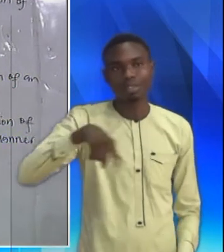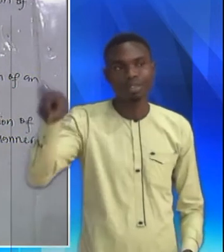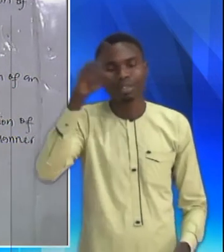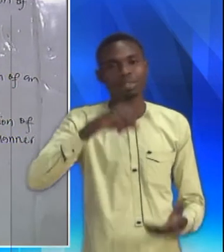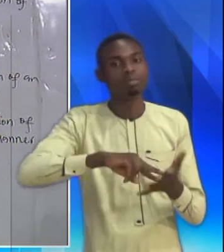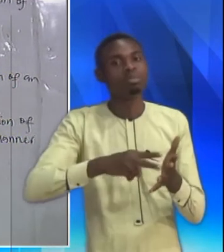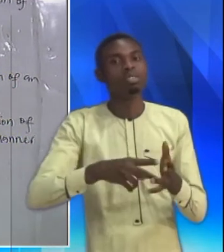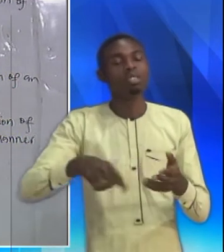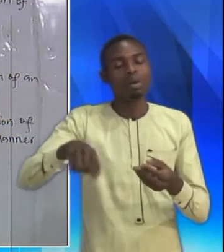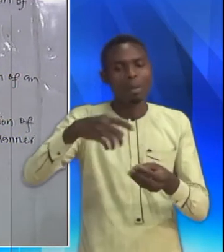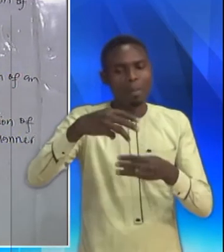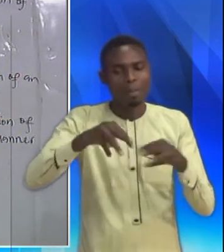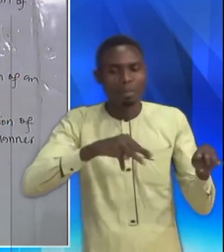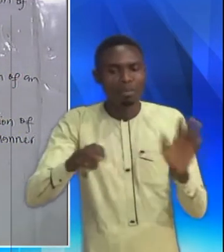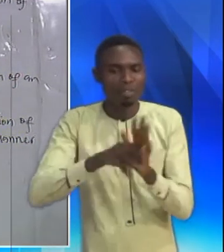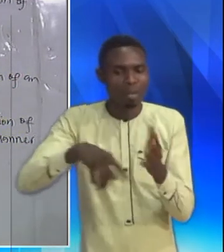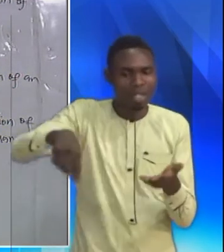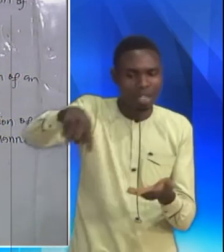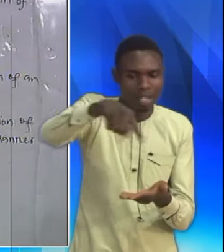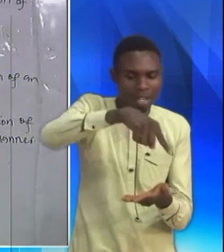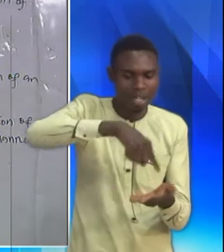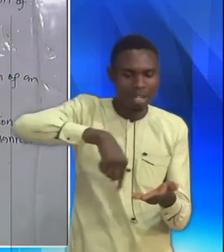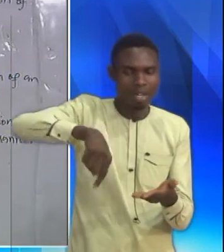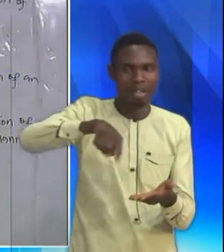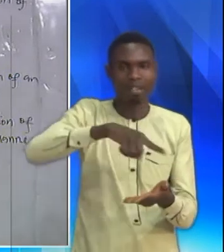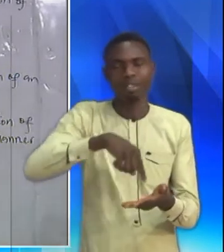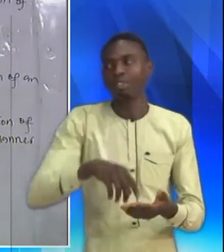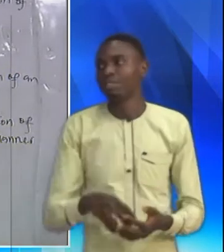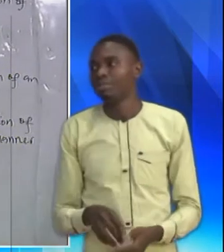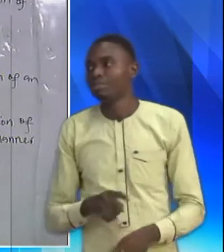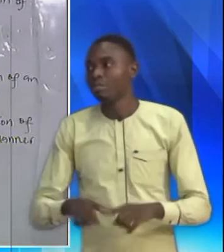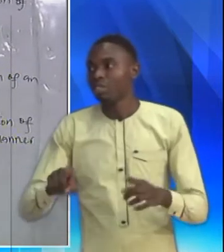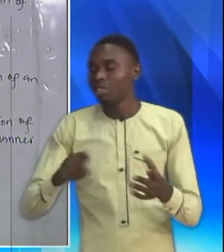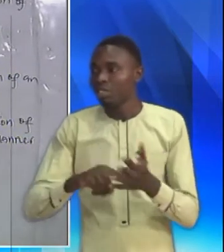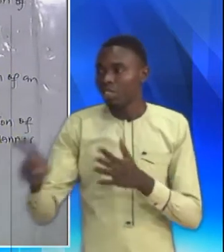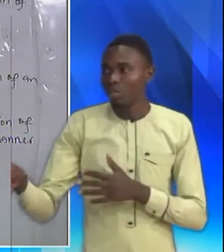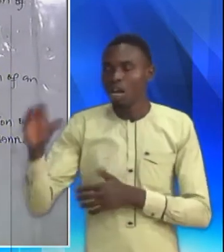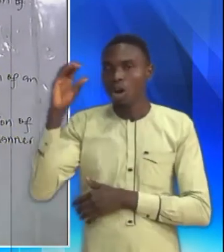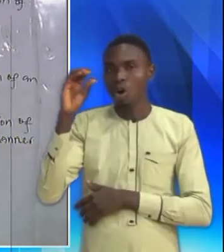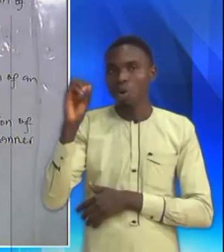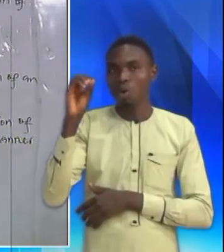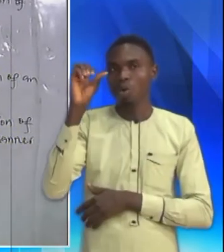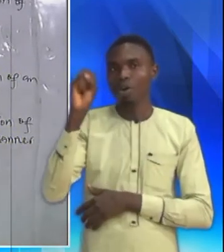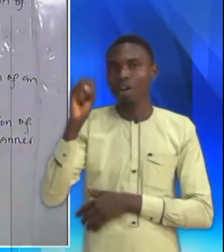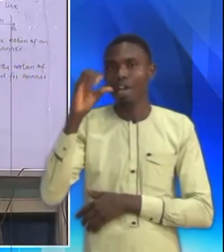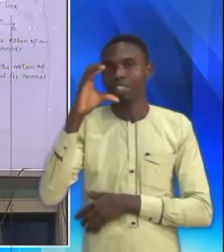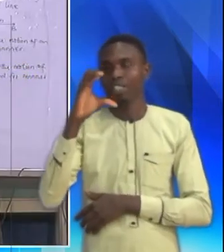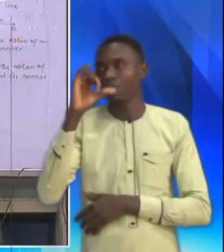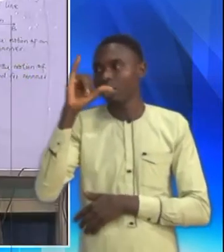motion. Now, oscillatory motion. Oscillatory motion is the motion of an